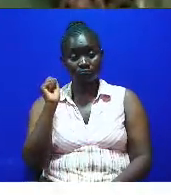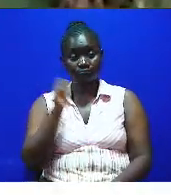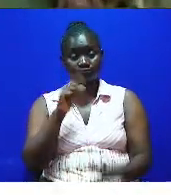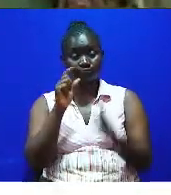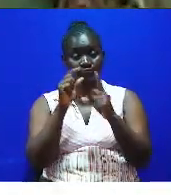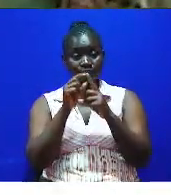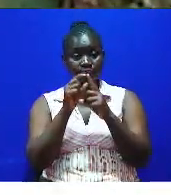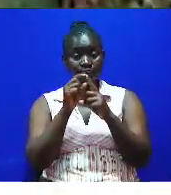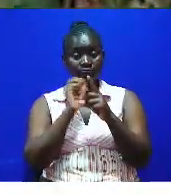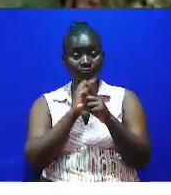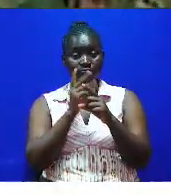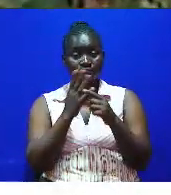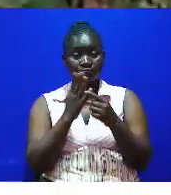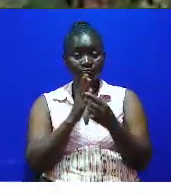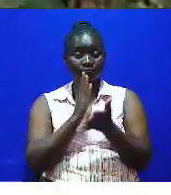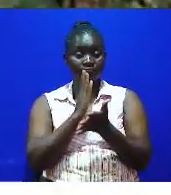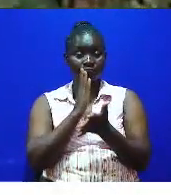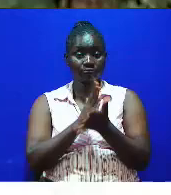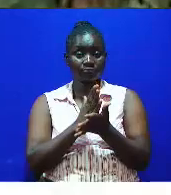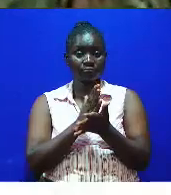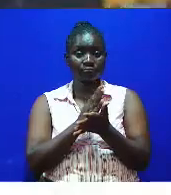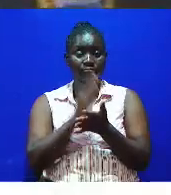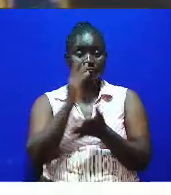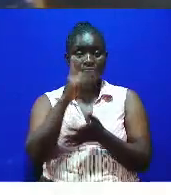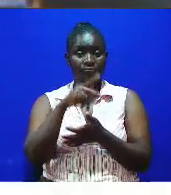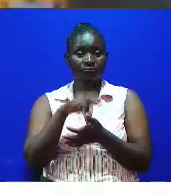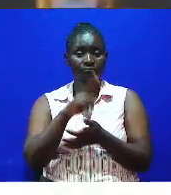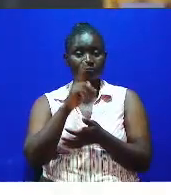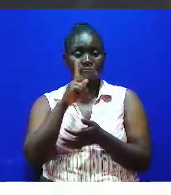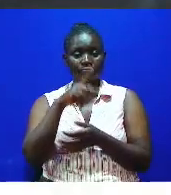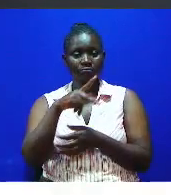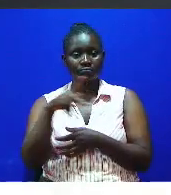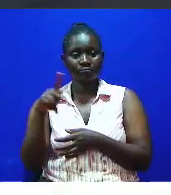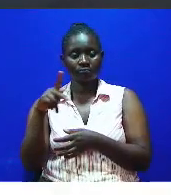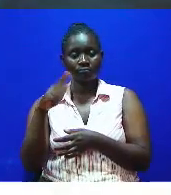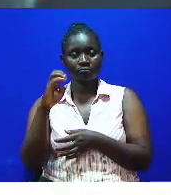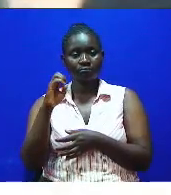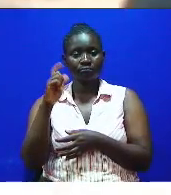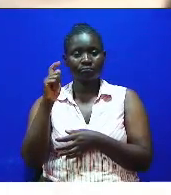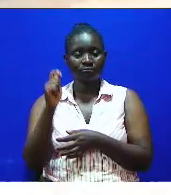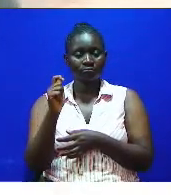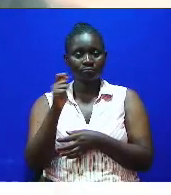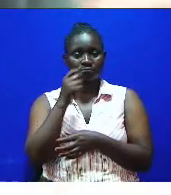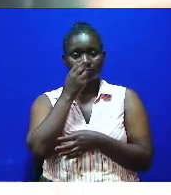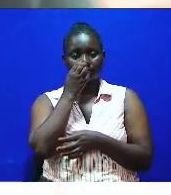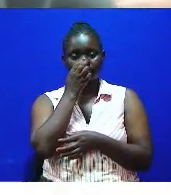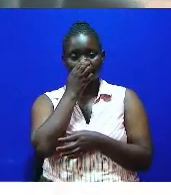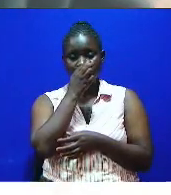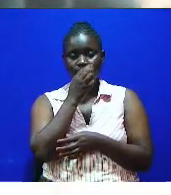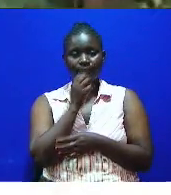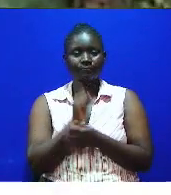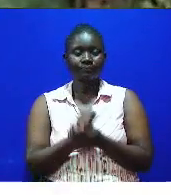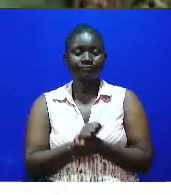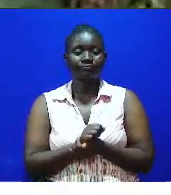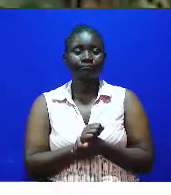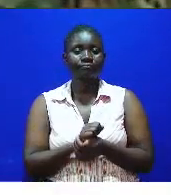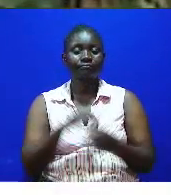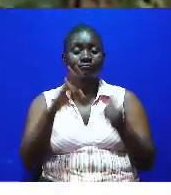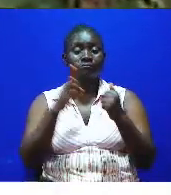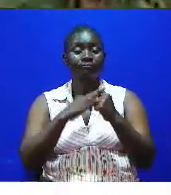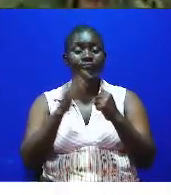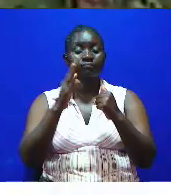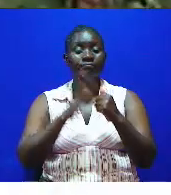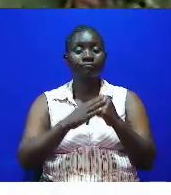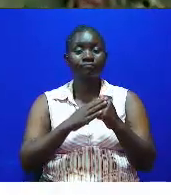na intu ina romos mamo itu muna kupet toka tava na just every class keri ekuru kuna grade 8 and grade 9